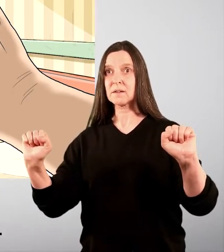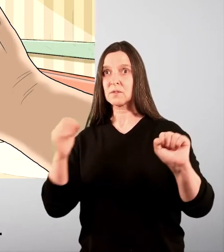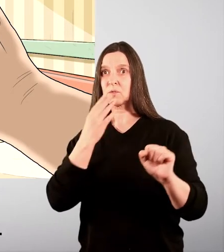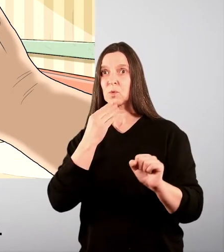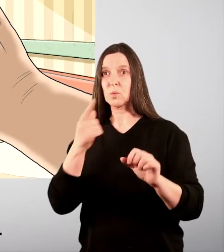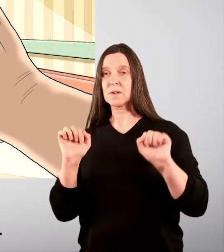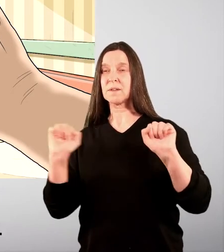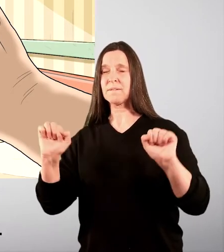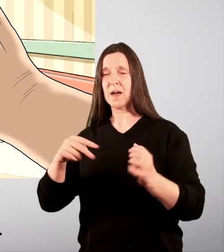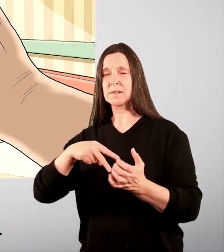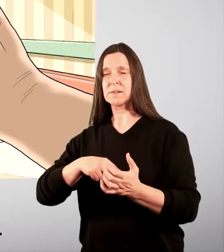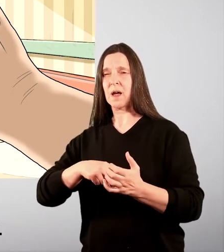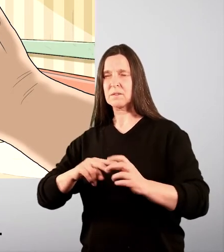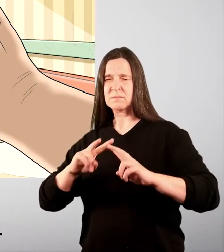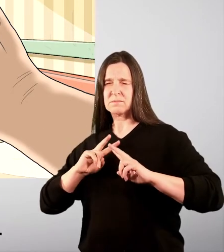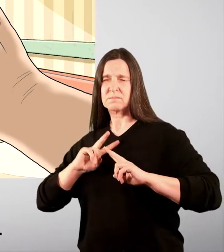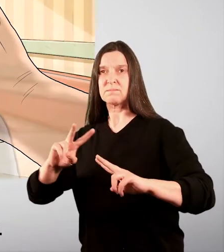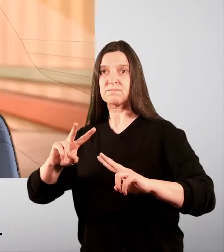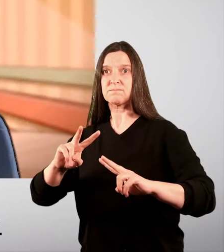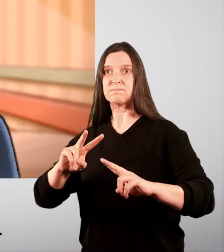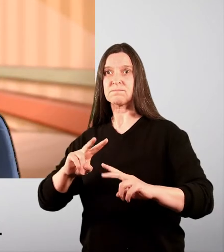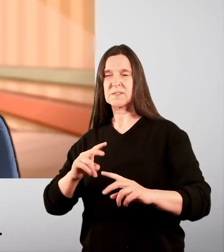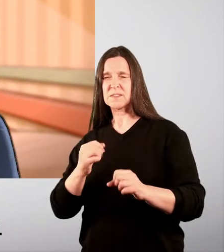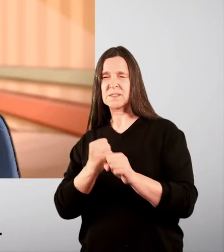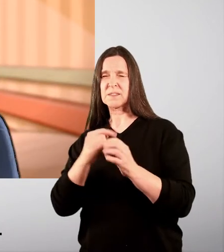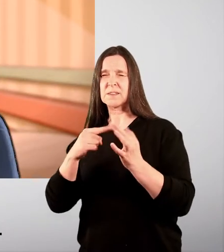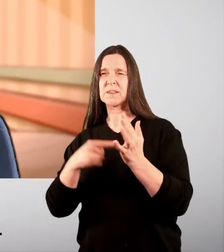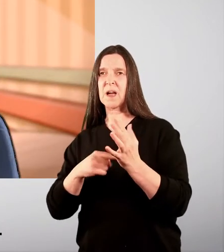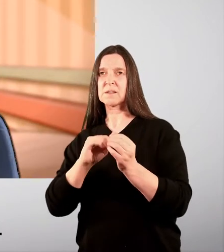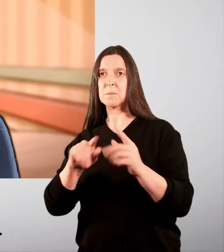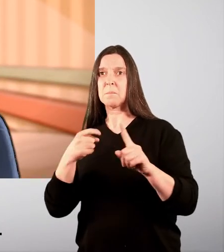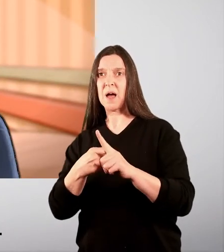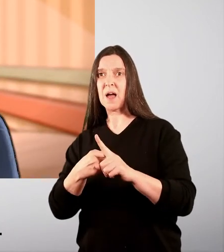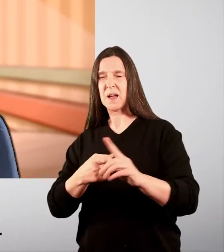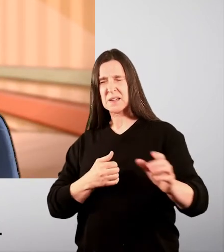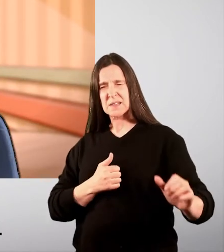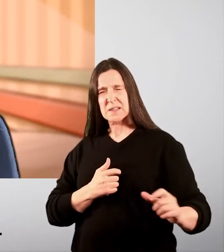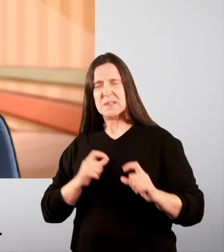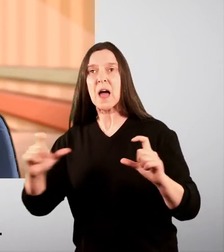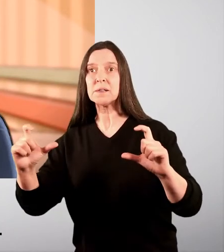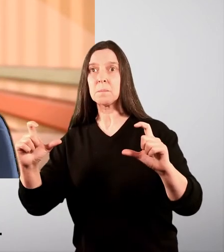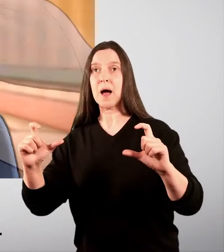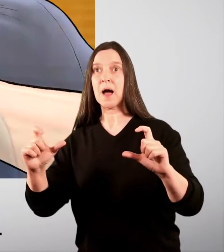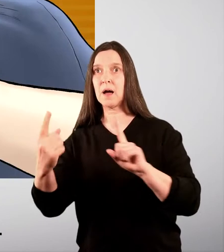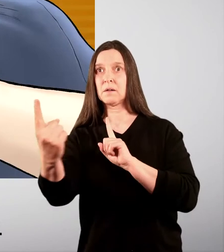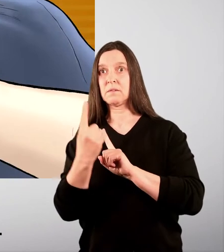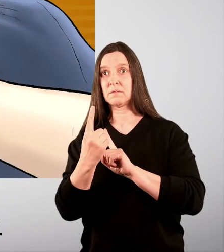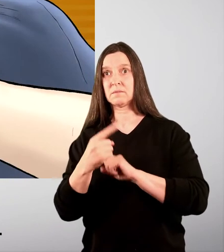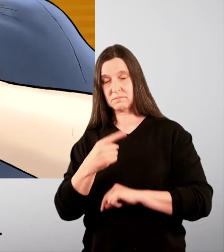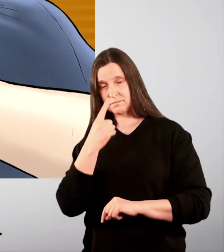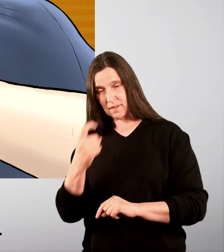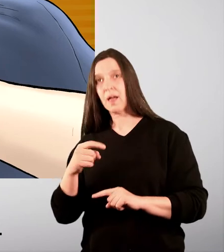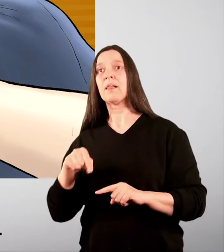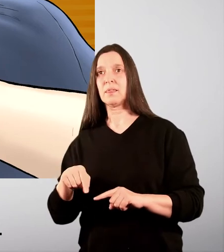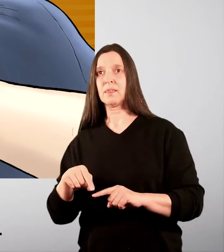back," at the top of your voice. He still comes at you and you were forced to defend yourself. You